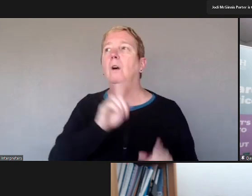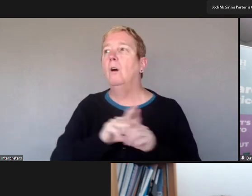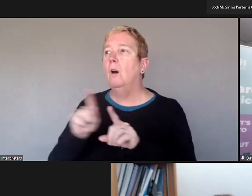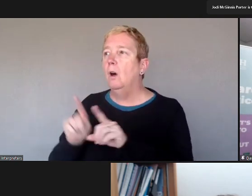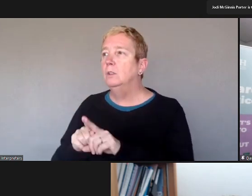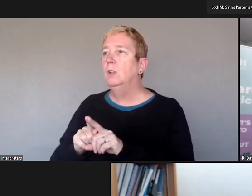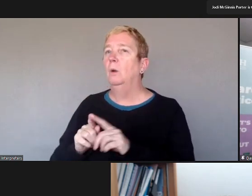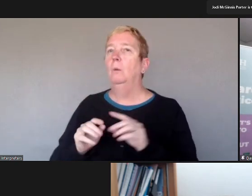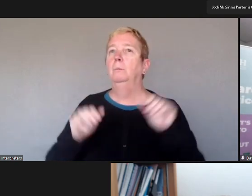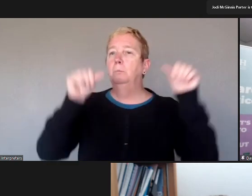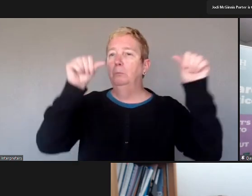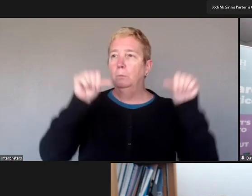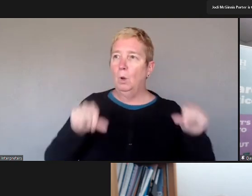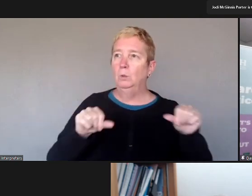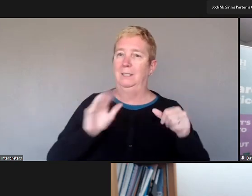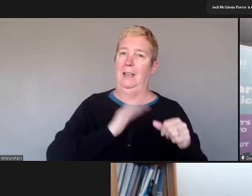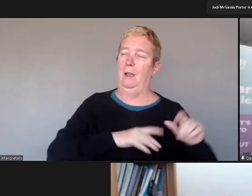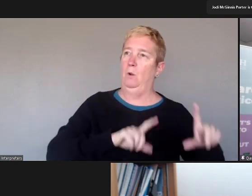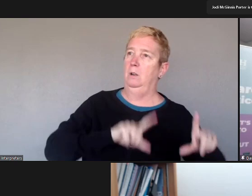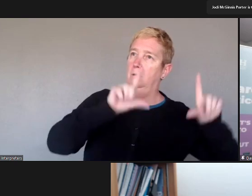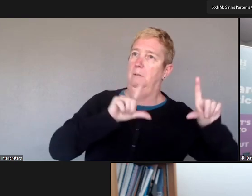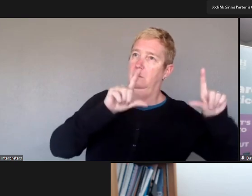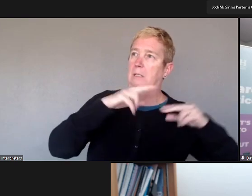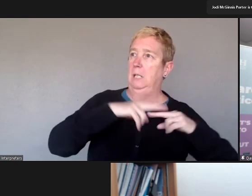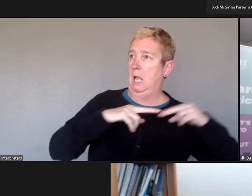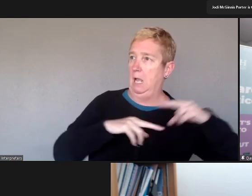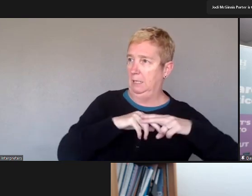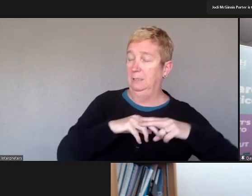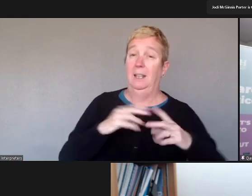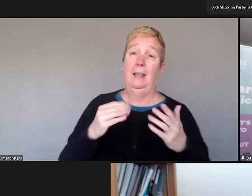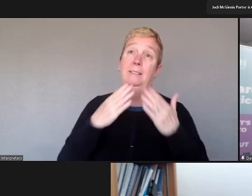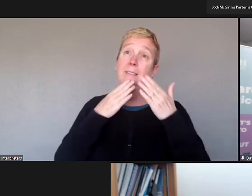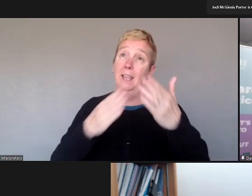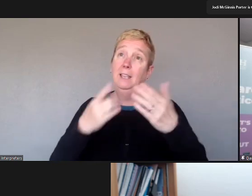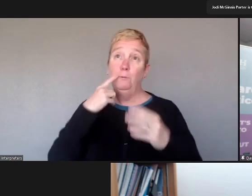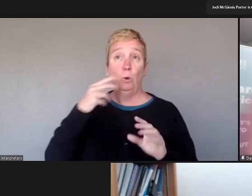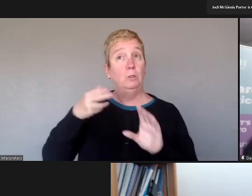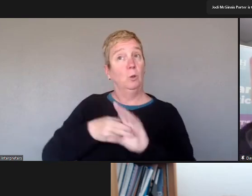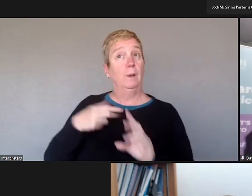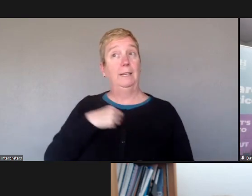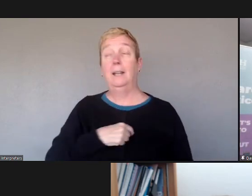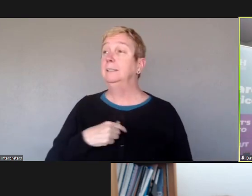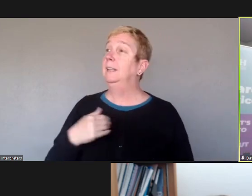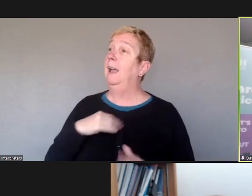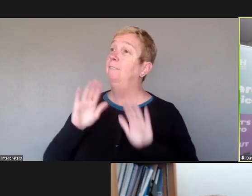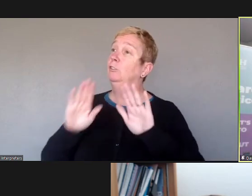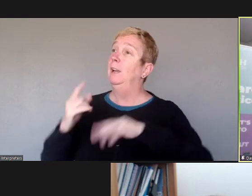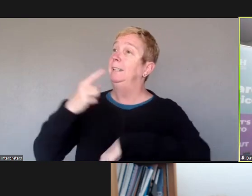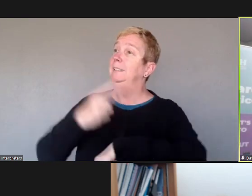the slides, and I want to thank everybody again for tuning in. Have a great day. Take care, everyone.